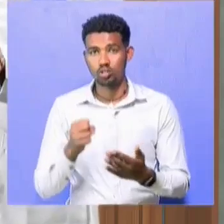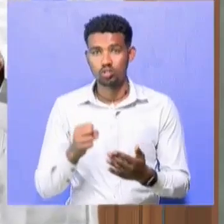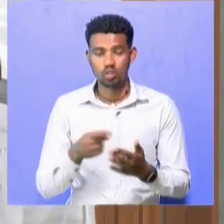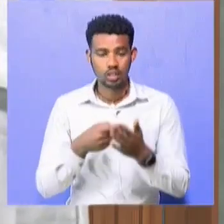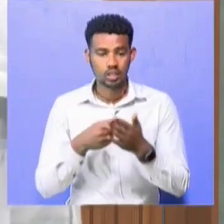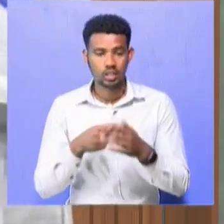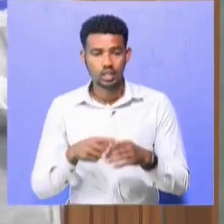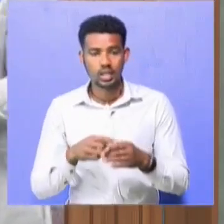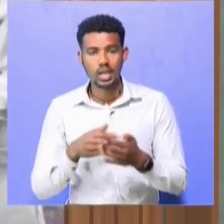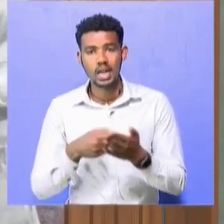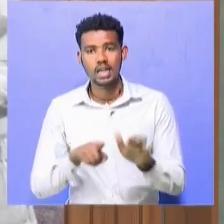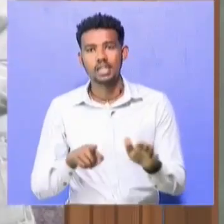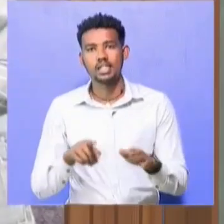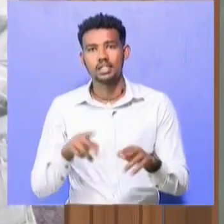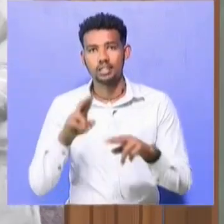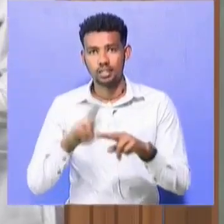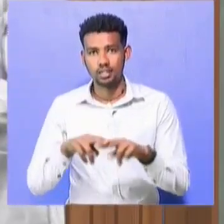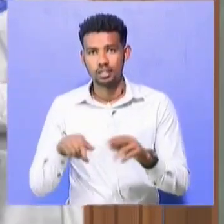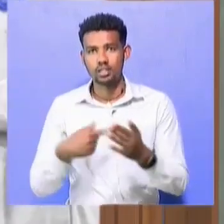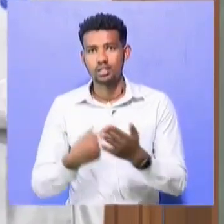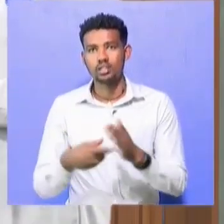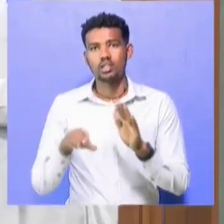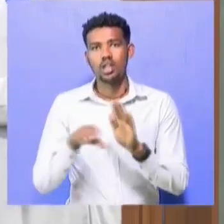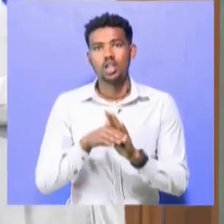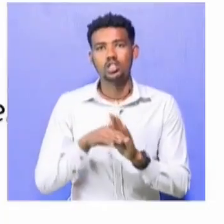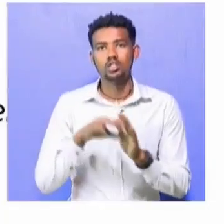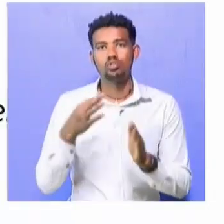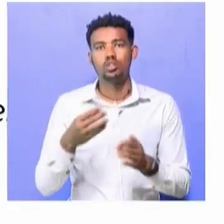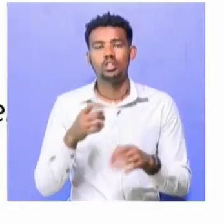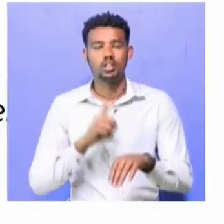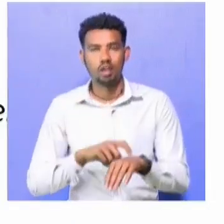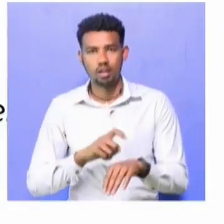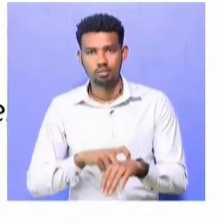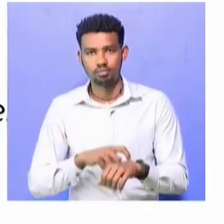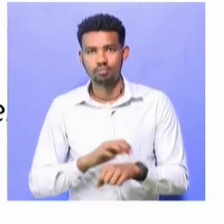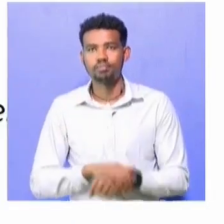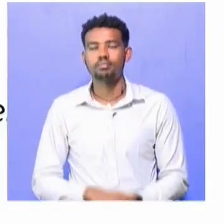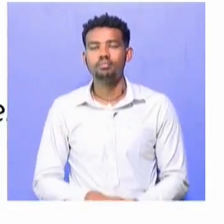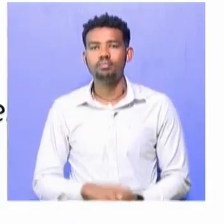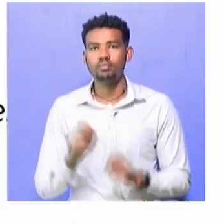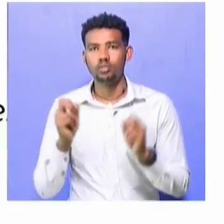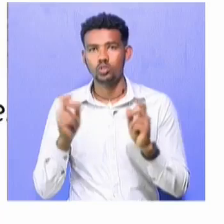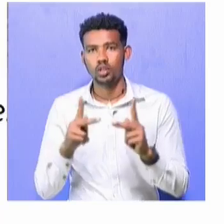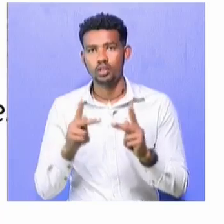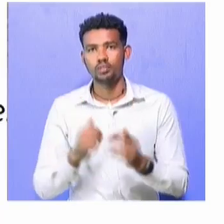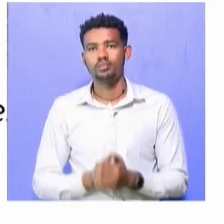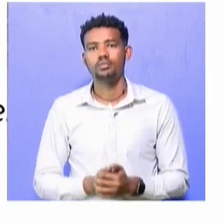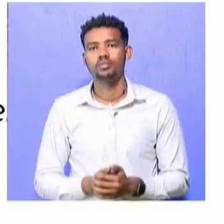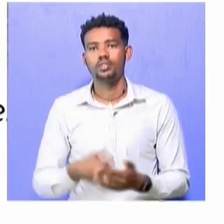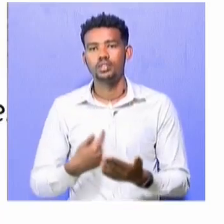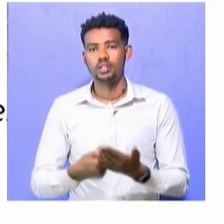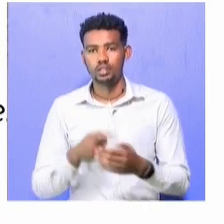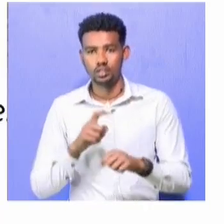stated. Again, when it stands for what? It's a time. Okay? Yeah, it is